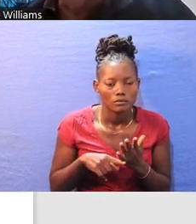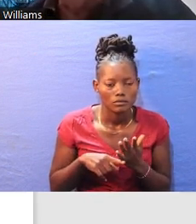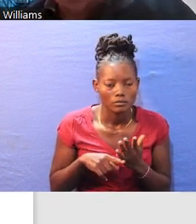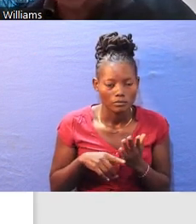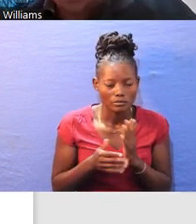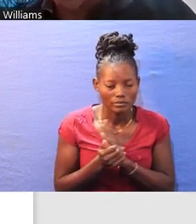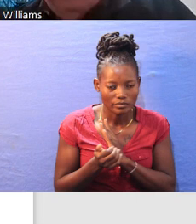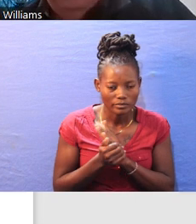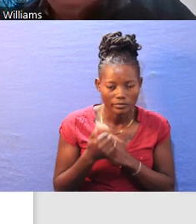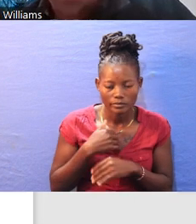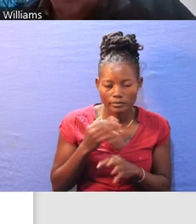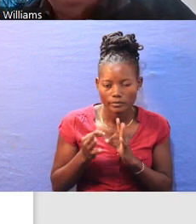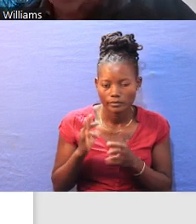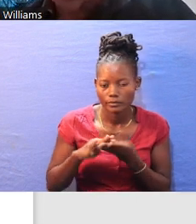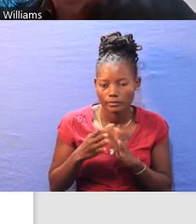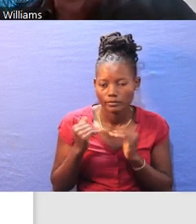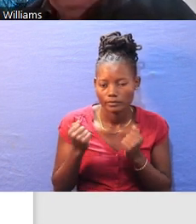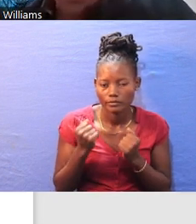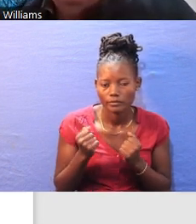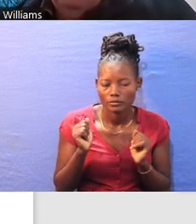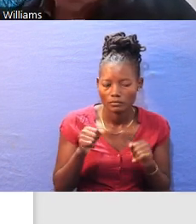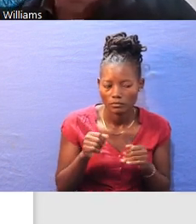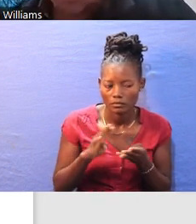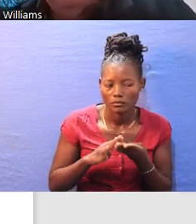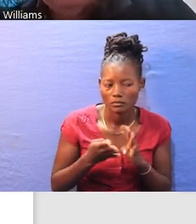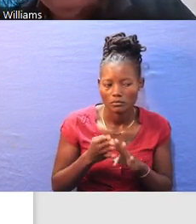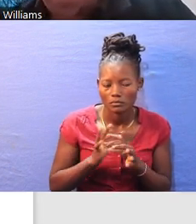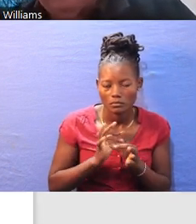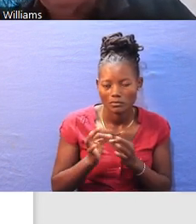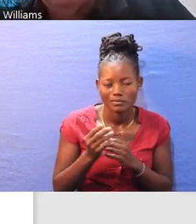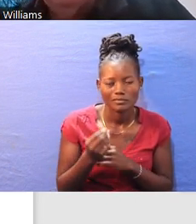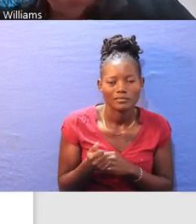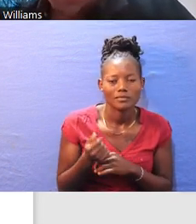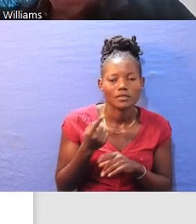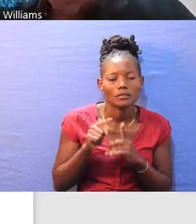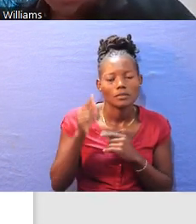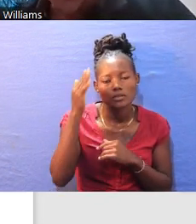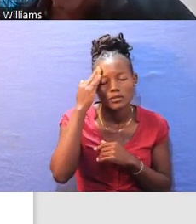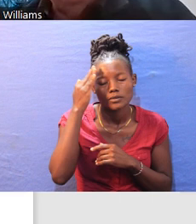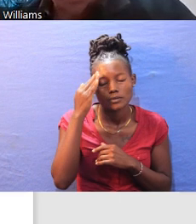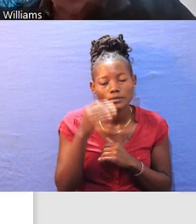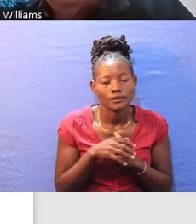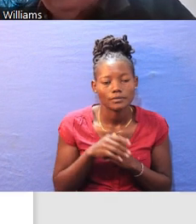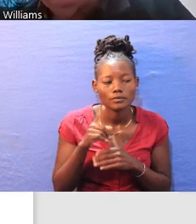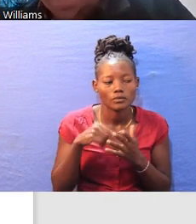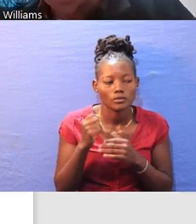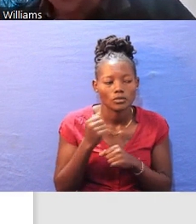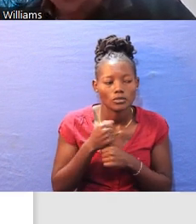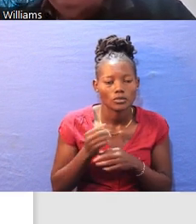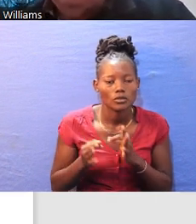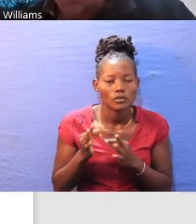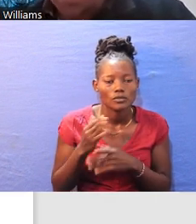whatever technique you do have, if you get stronger, you will probably still get a little faster, but not nearly as fast as you could